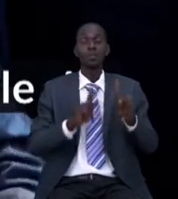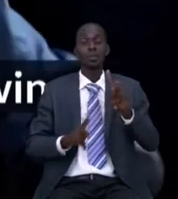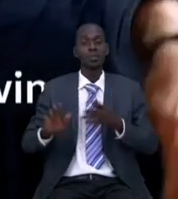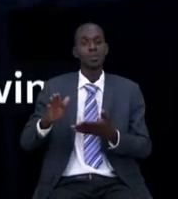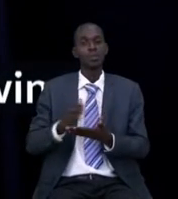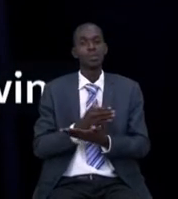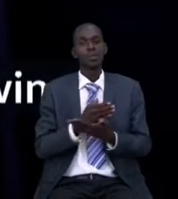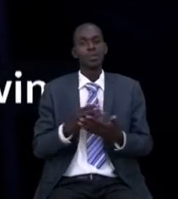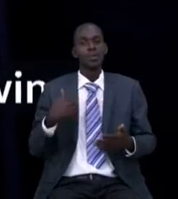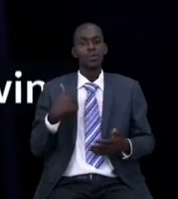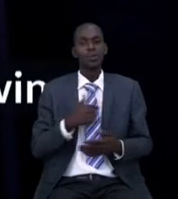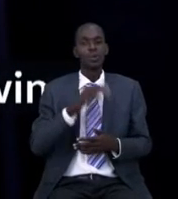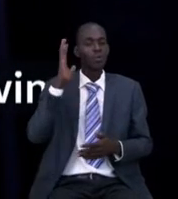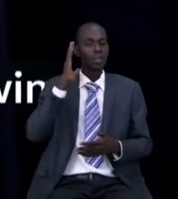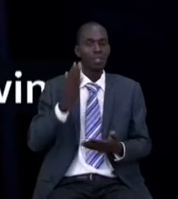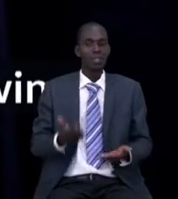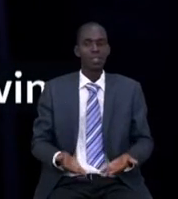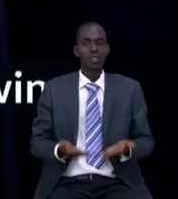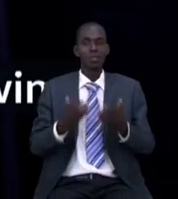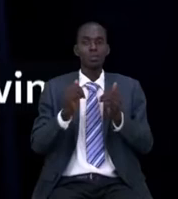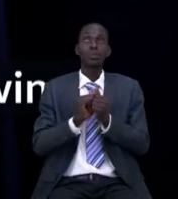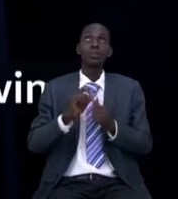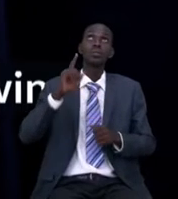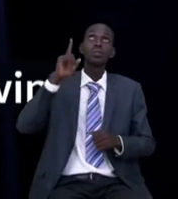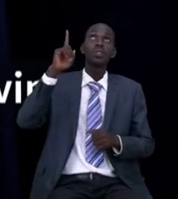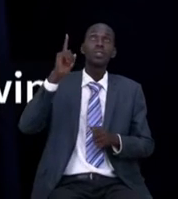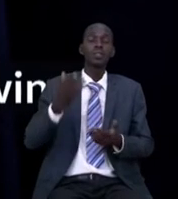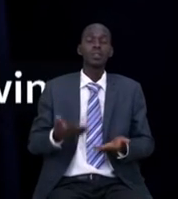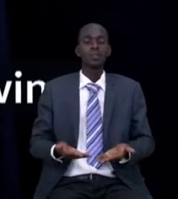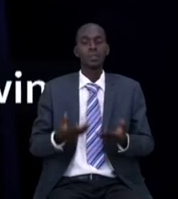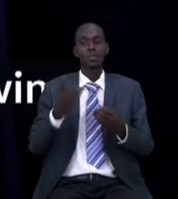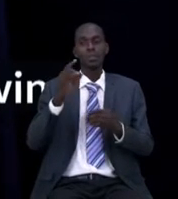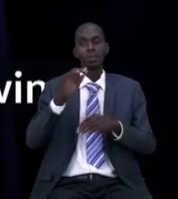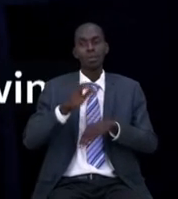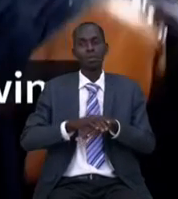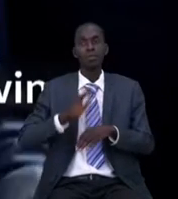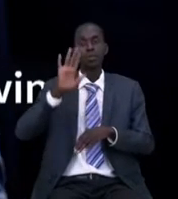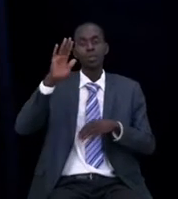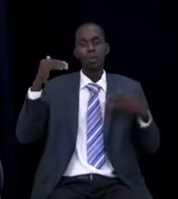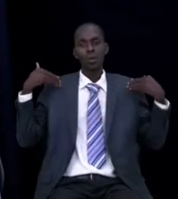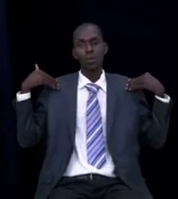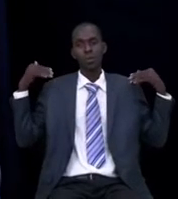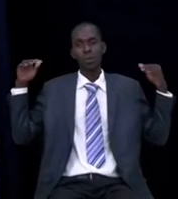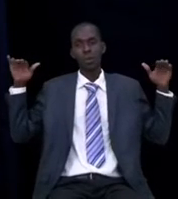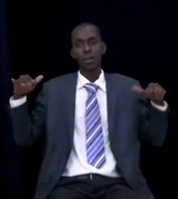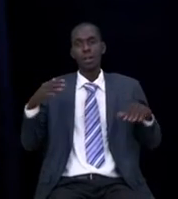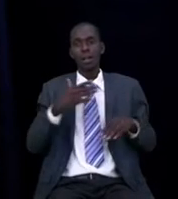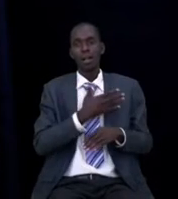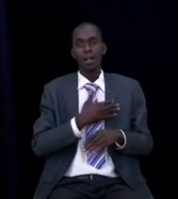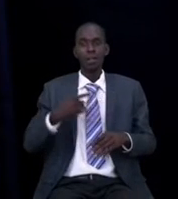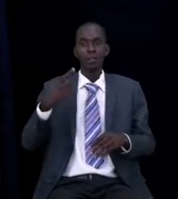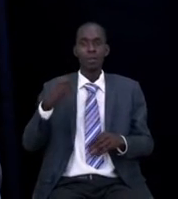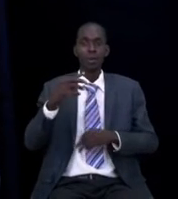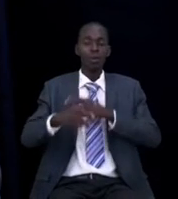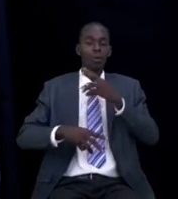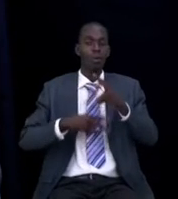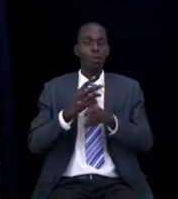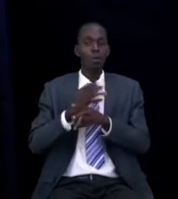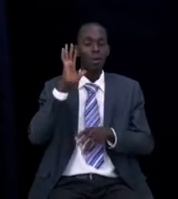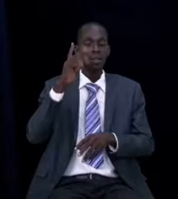we will rise with you, lifted on your wings, and the world will